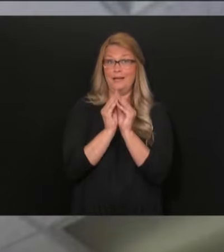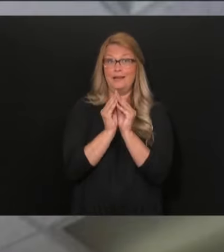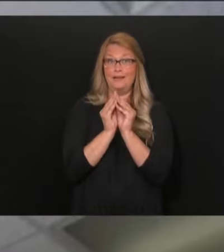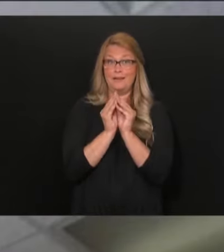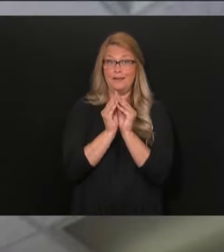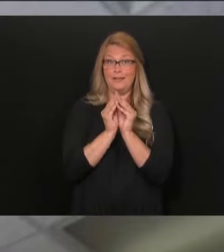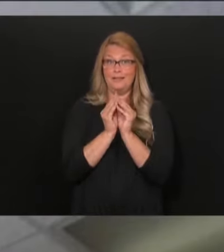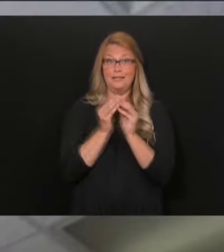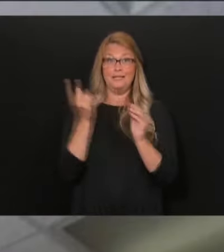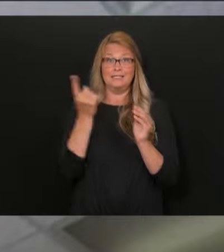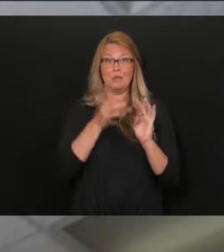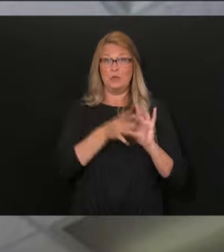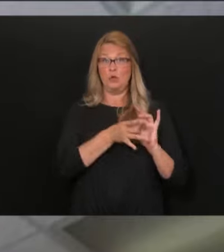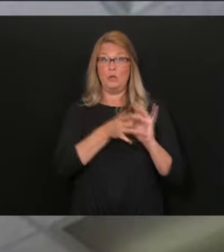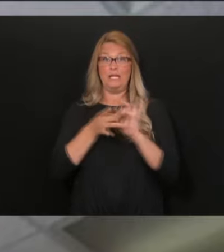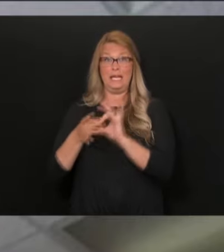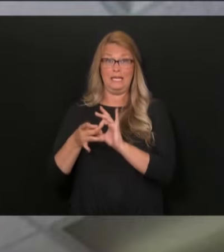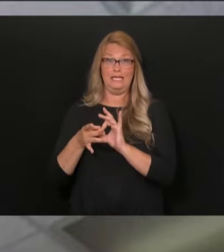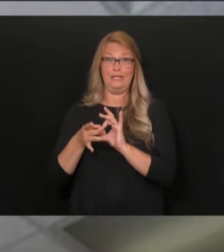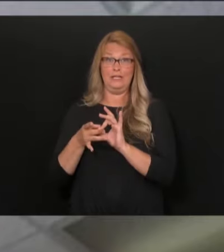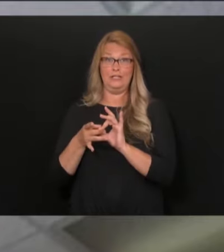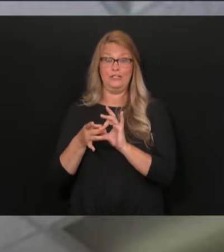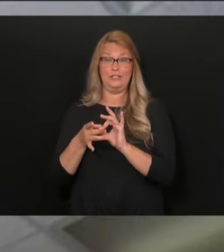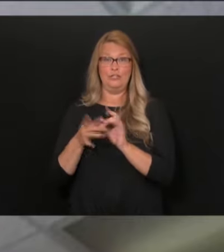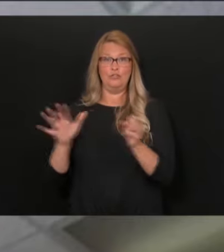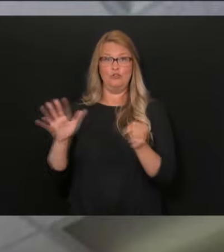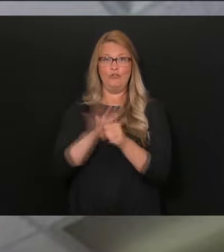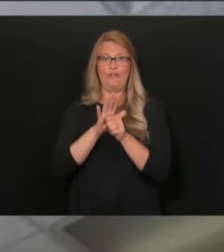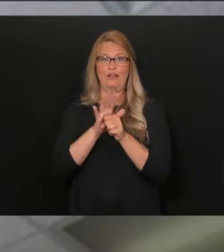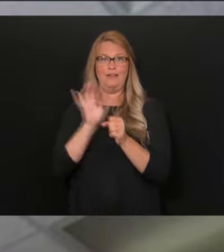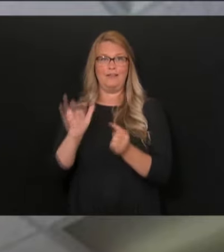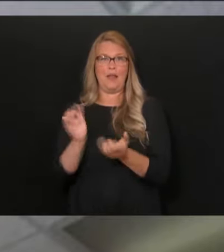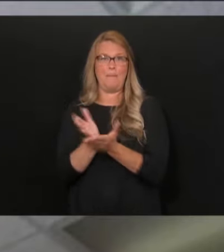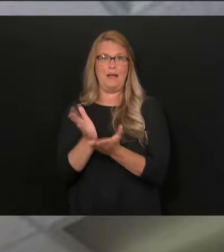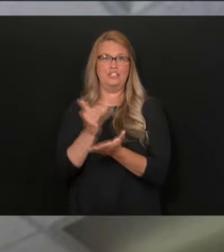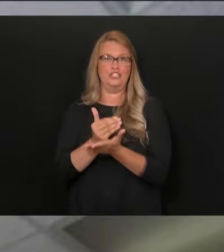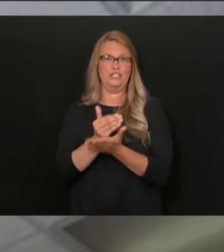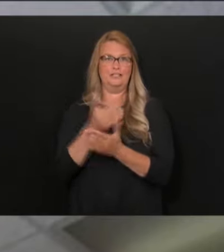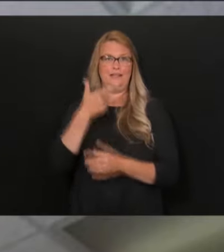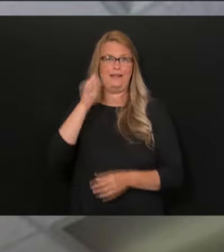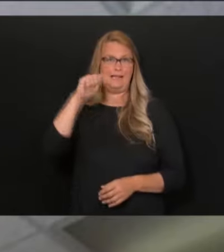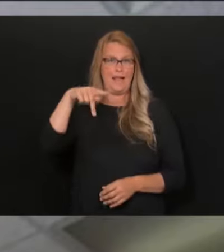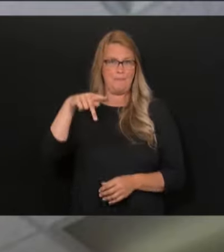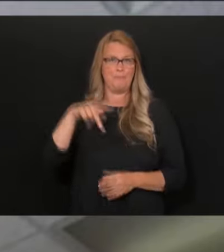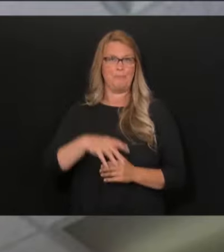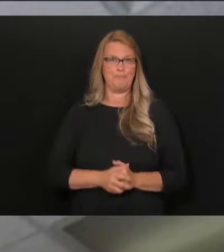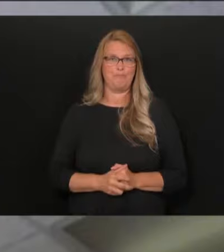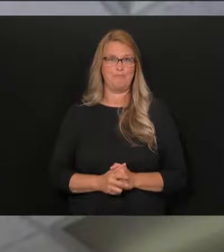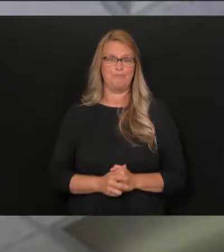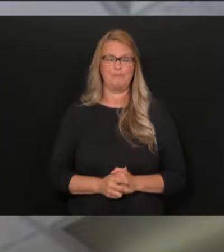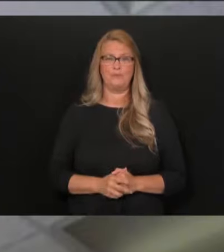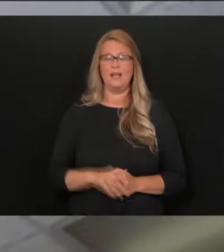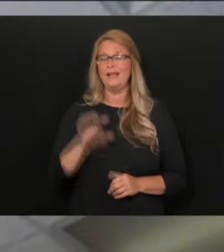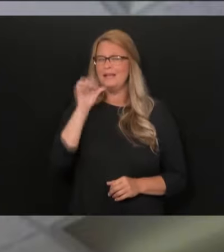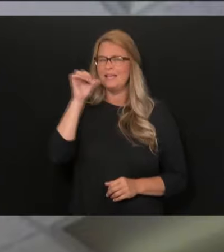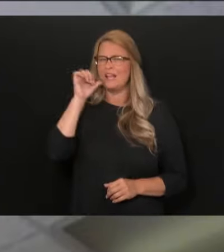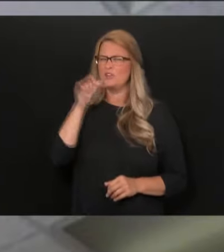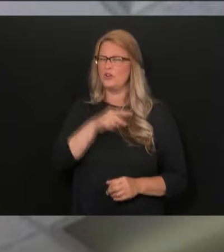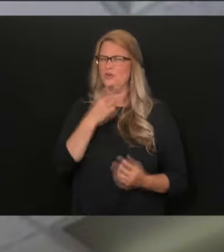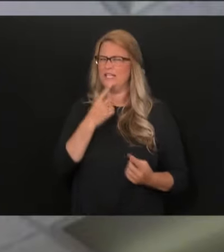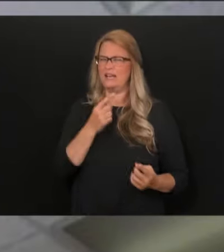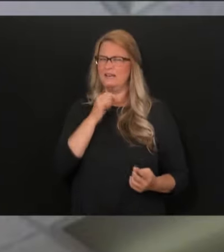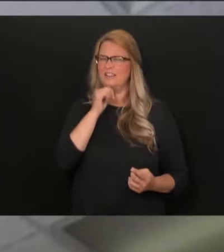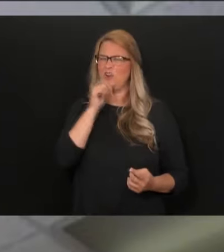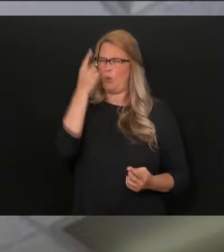something related to filling that budget gap. Yesterday, you said that you don't expect that will be the case,